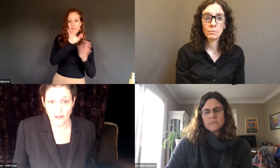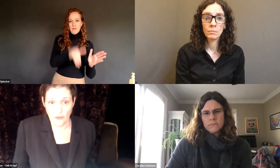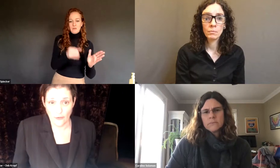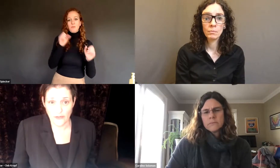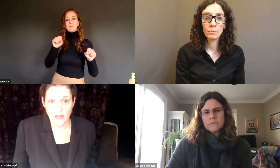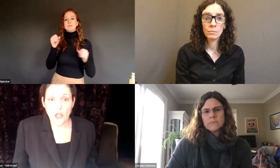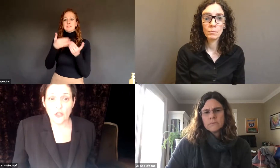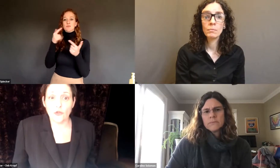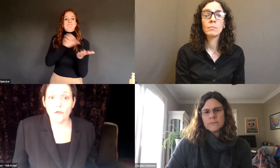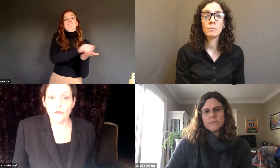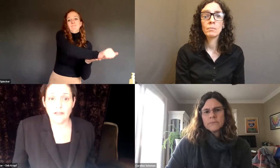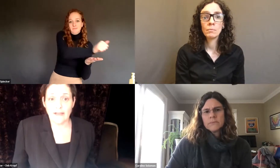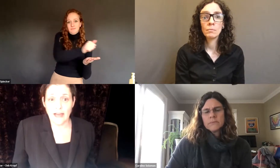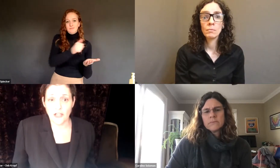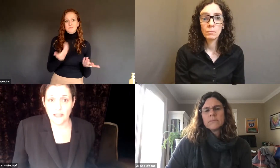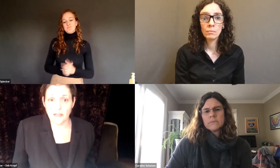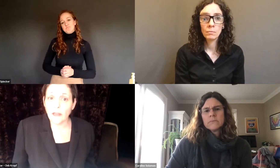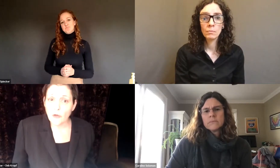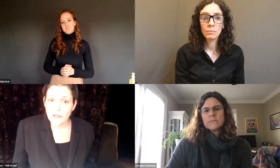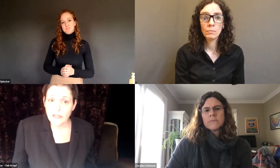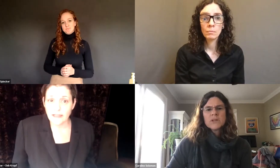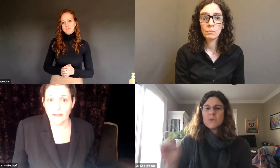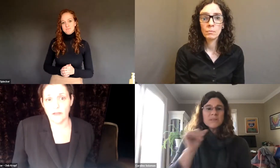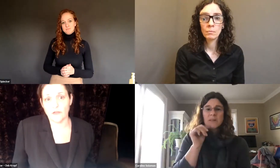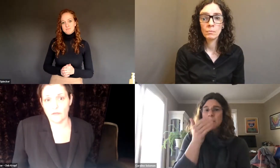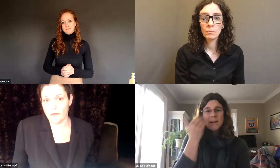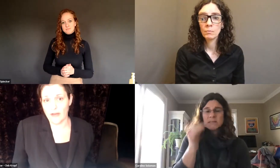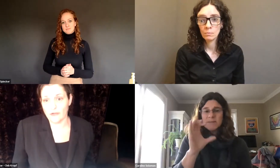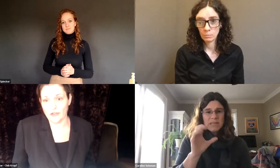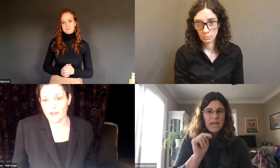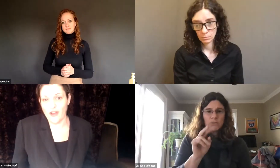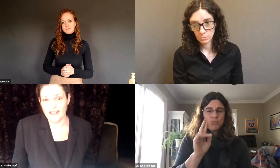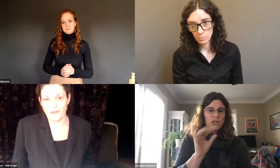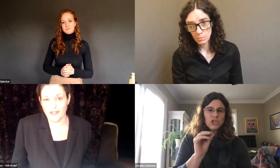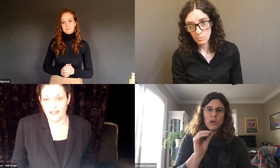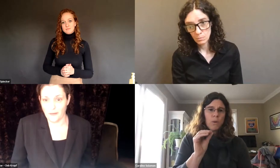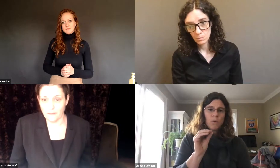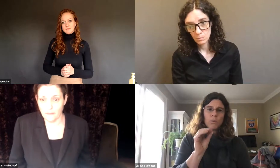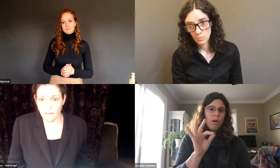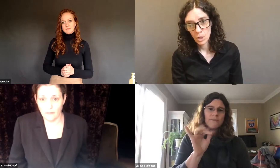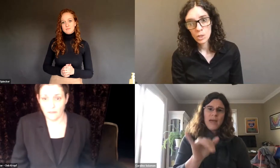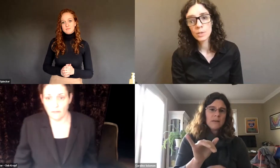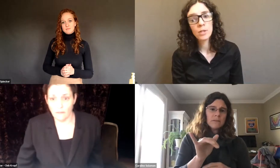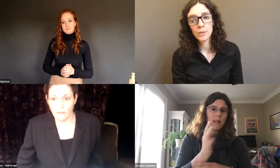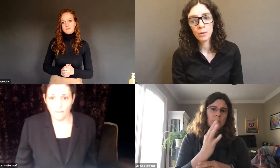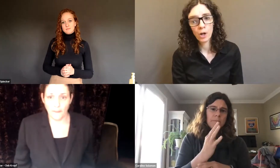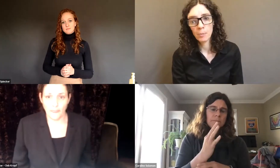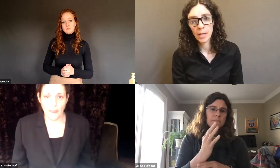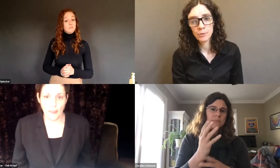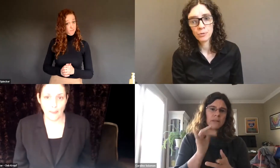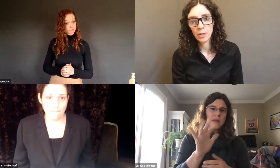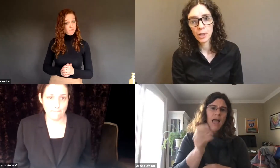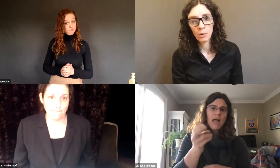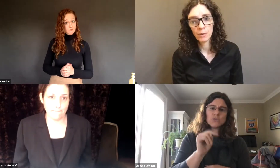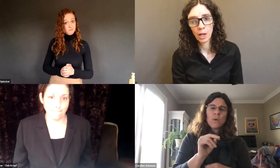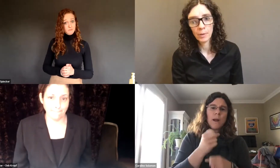to graze on those. So juveniles haven't had a chance to develop those yet, and thus grazers just are not as interested in them. So it's not due to the